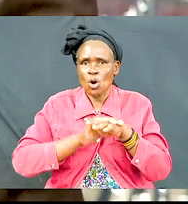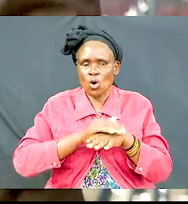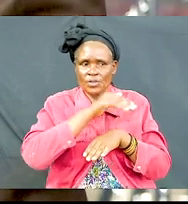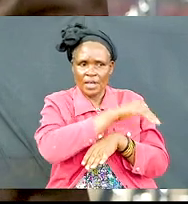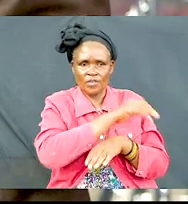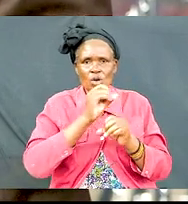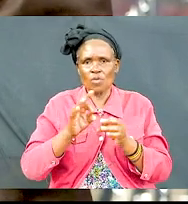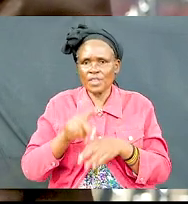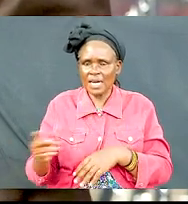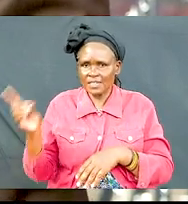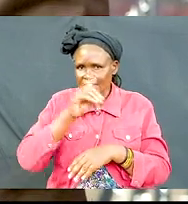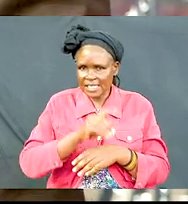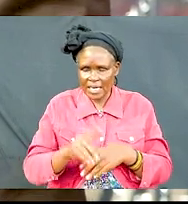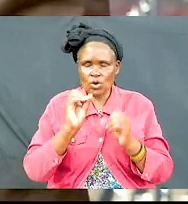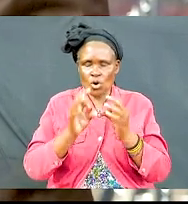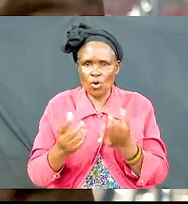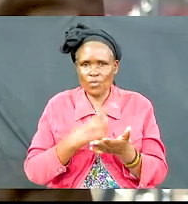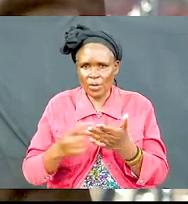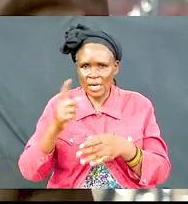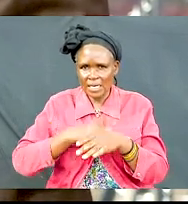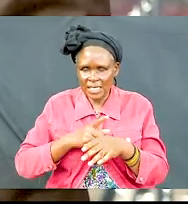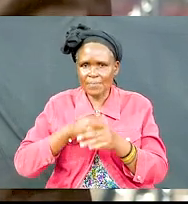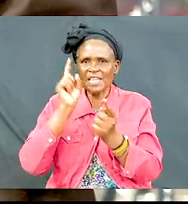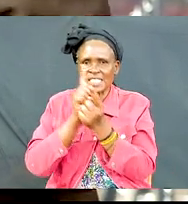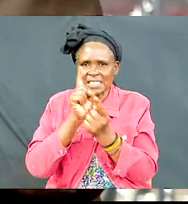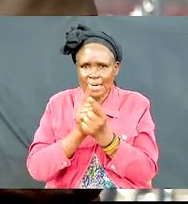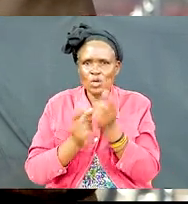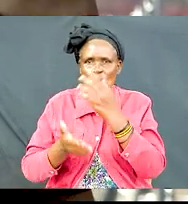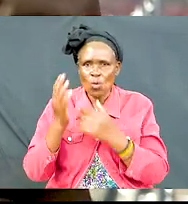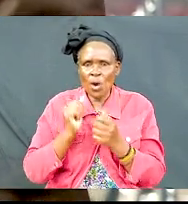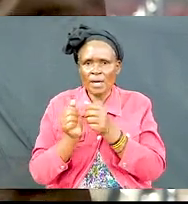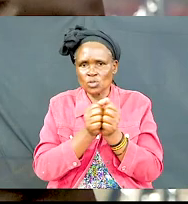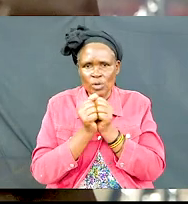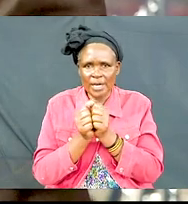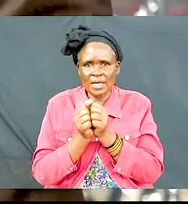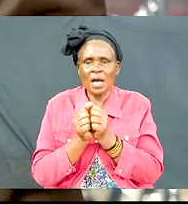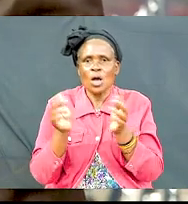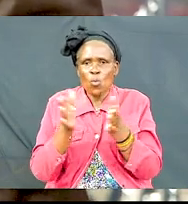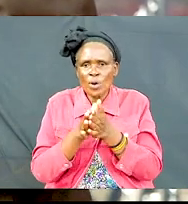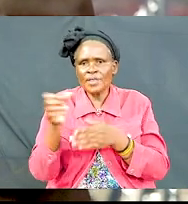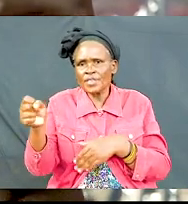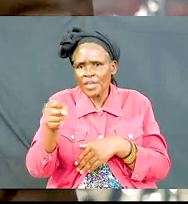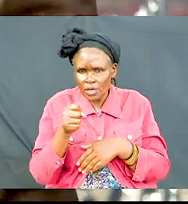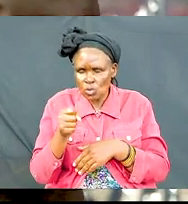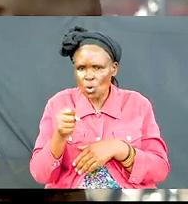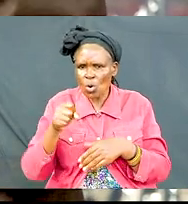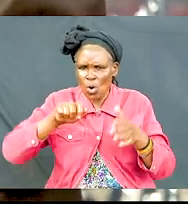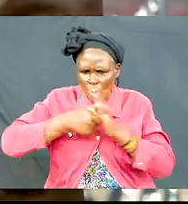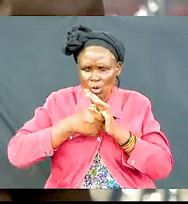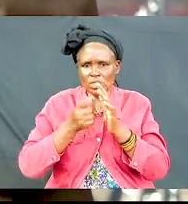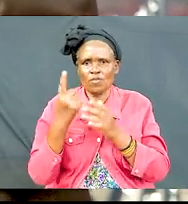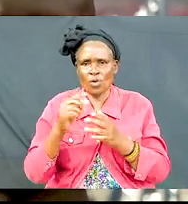that first day of the week, when the disciples were together with the doors locked for fear of the